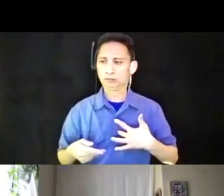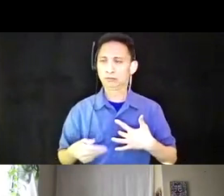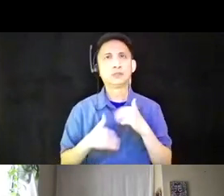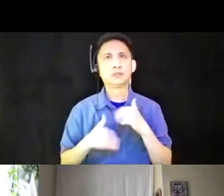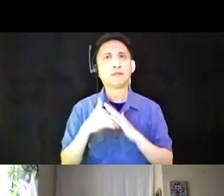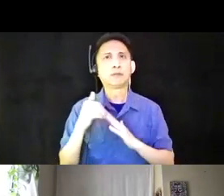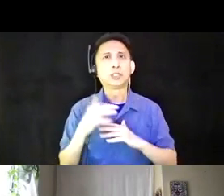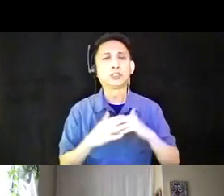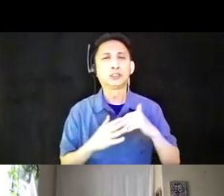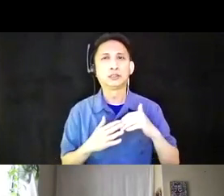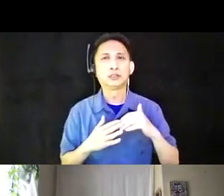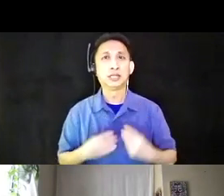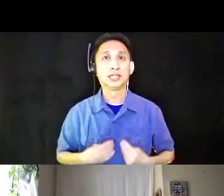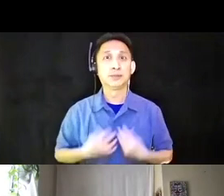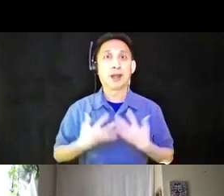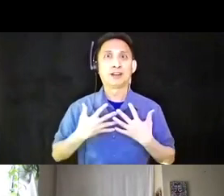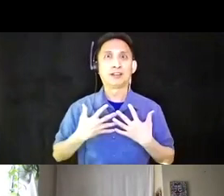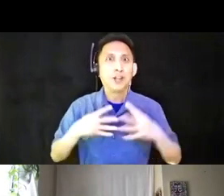feel creative.